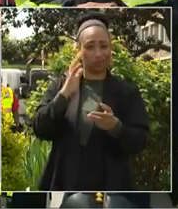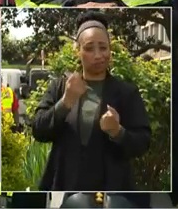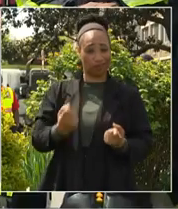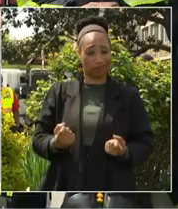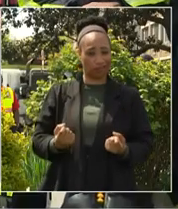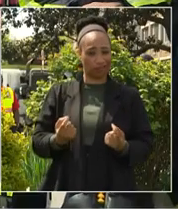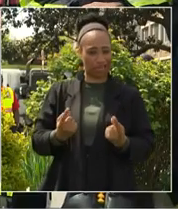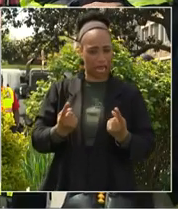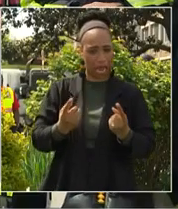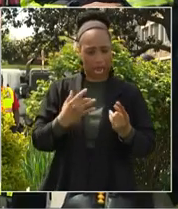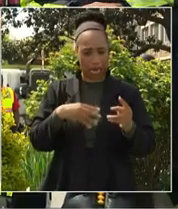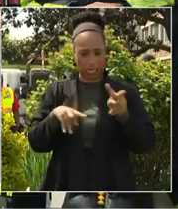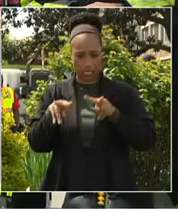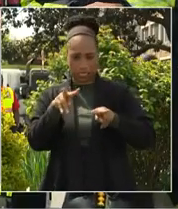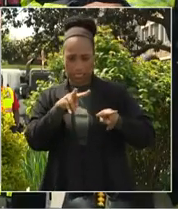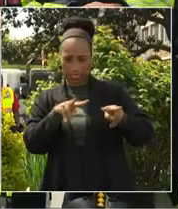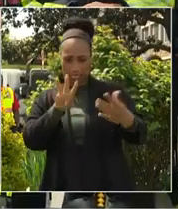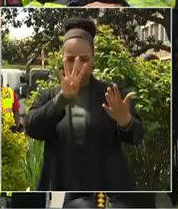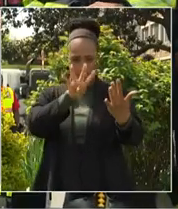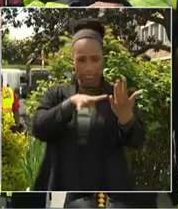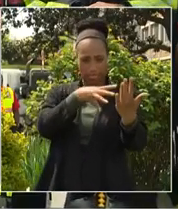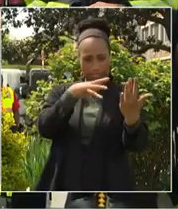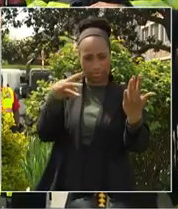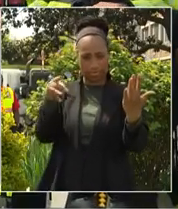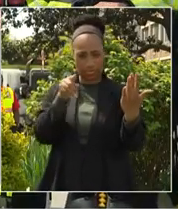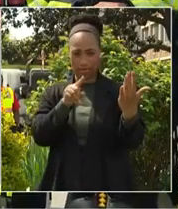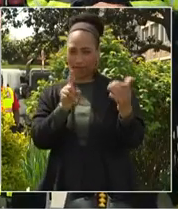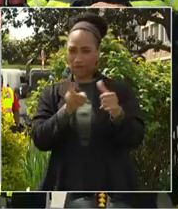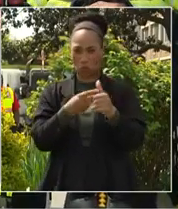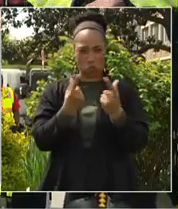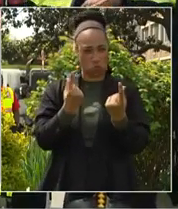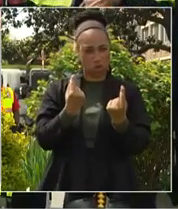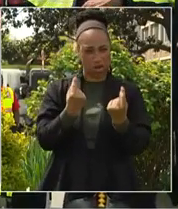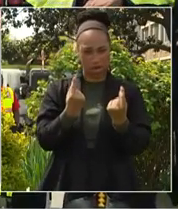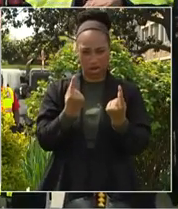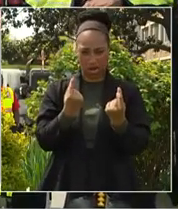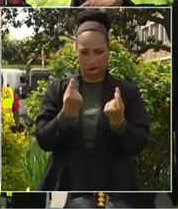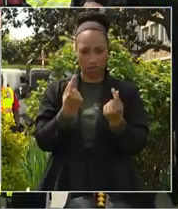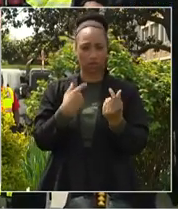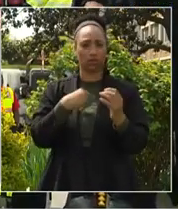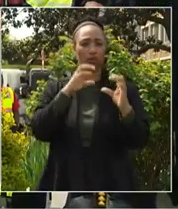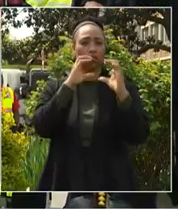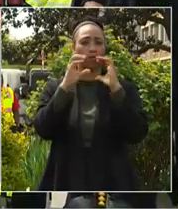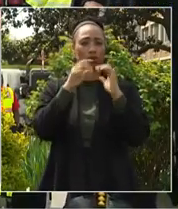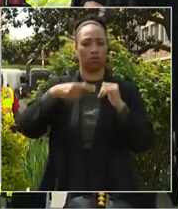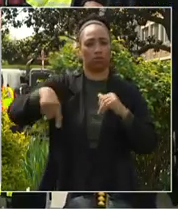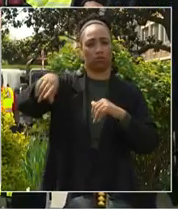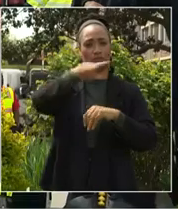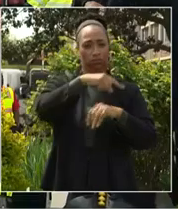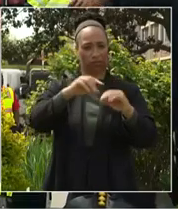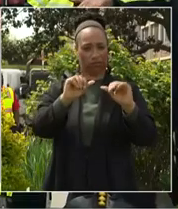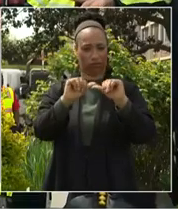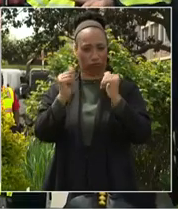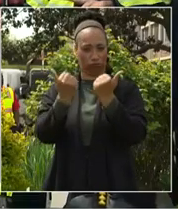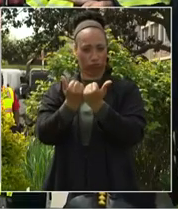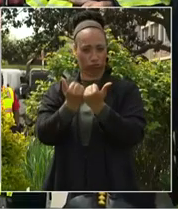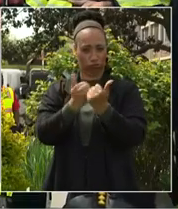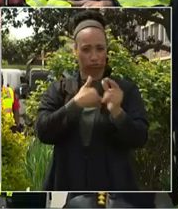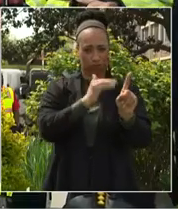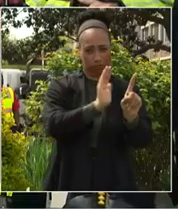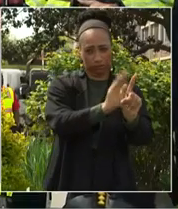that I will notify all of mayoral agencies, and we